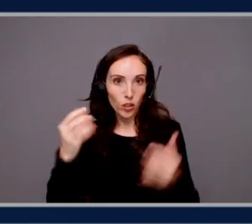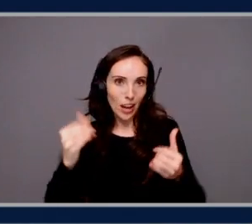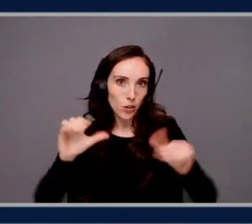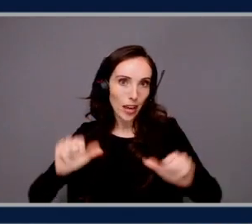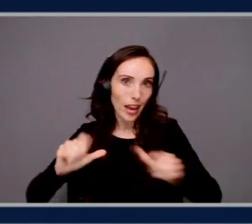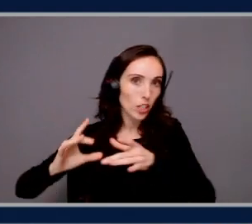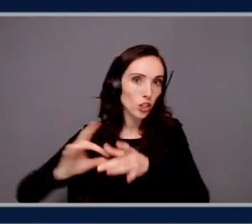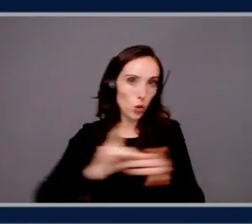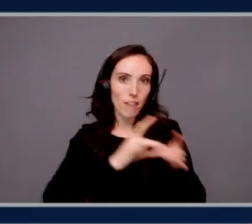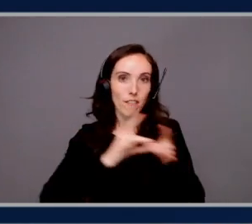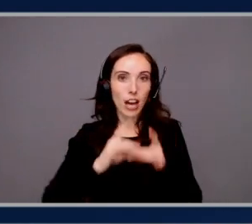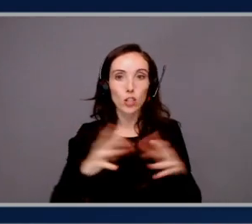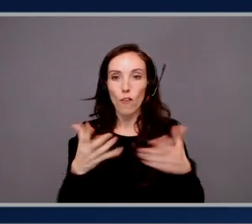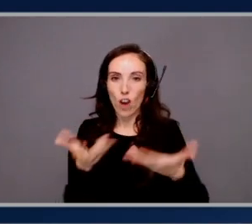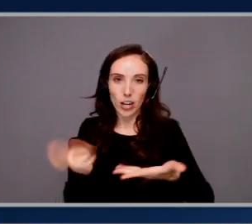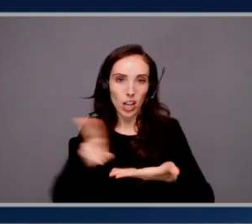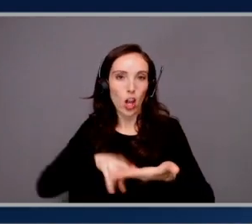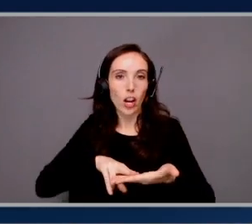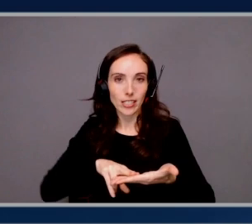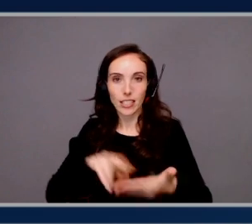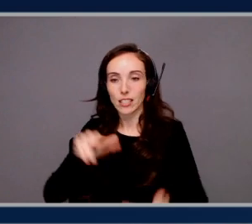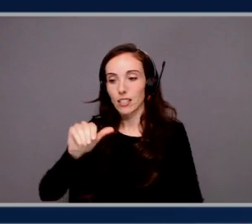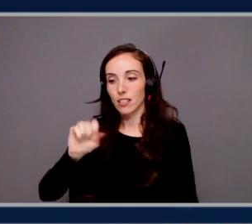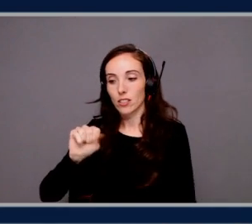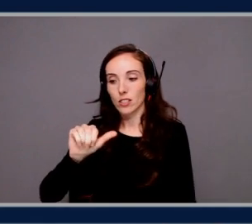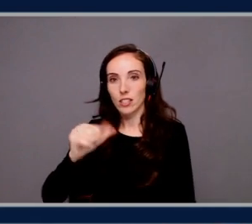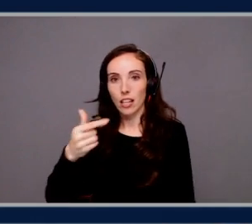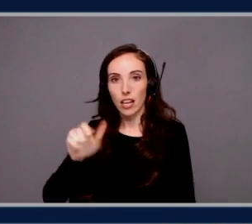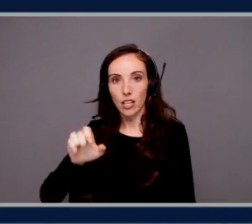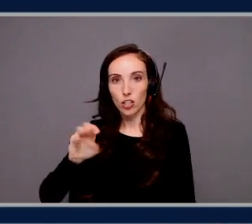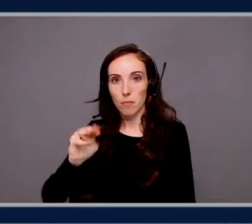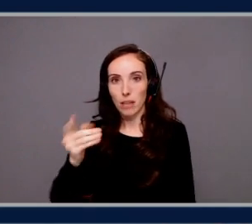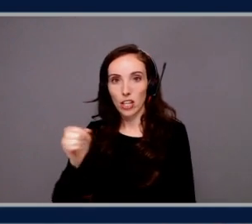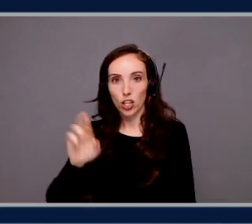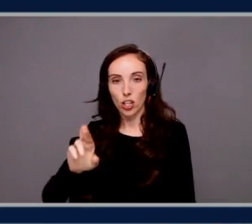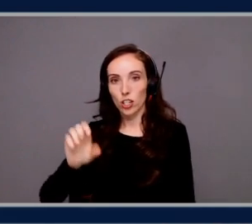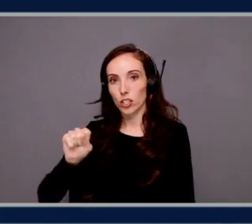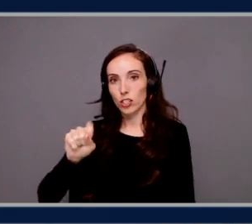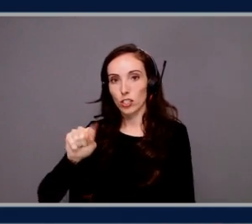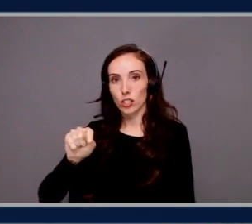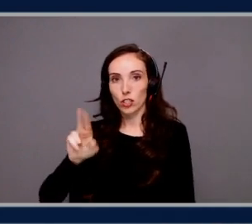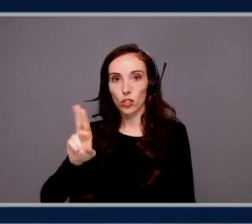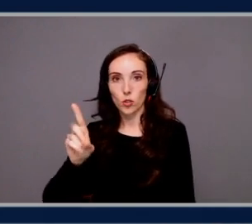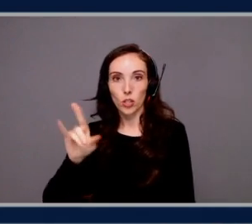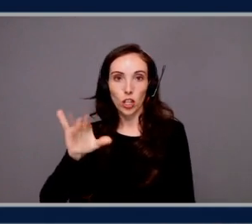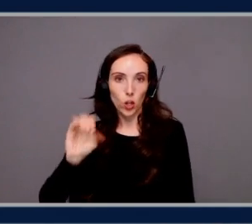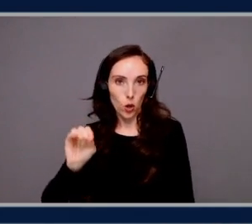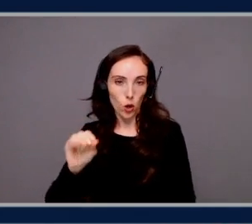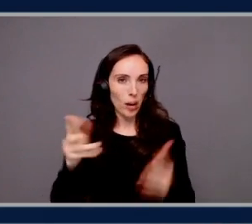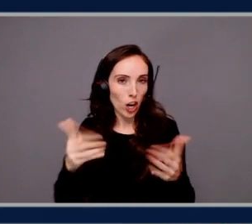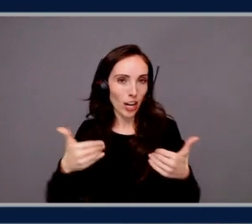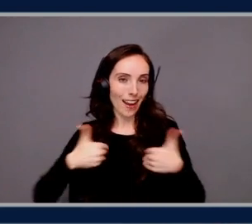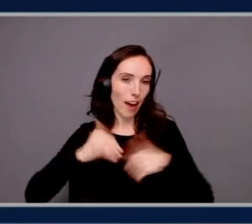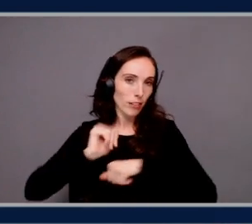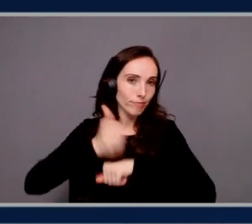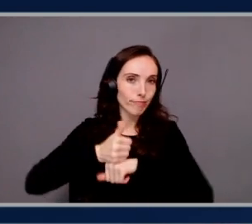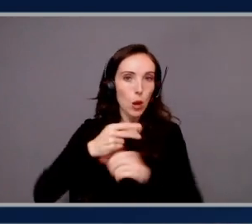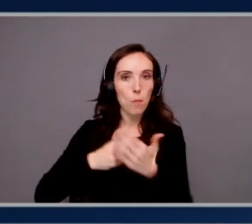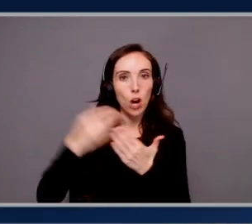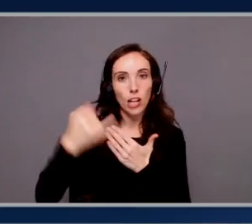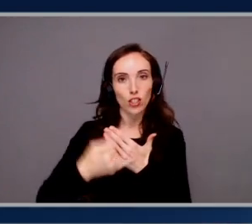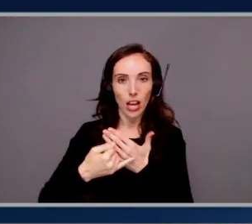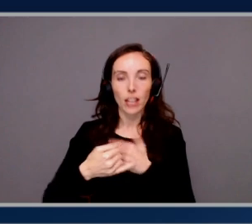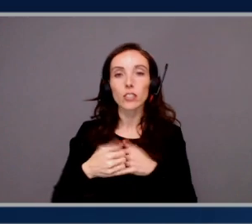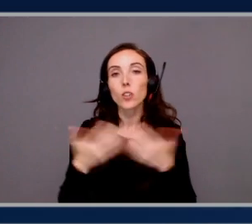on to SageMaker, Amazon SageMaker Studio, and already have a pre-existing project. There you go. So consider project